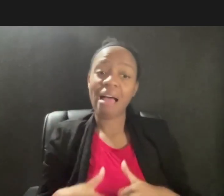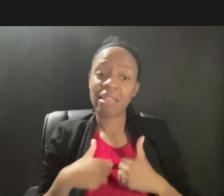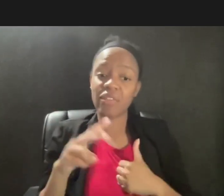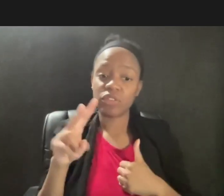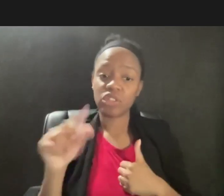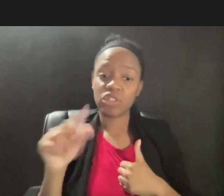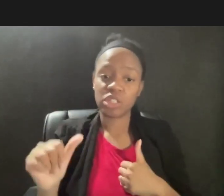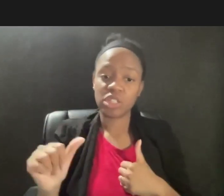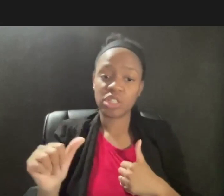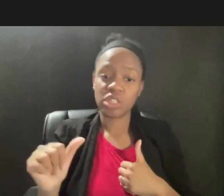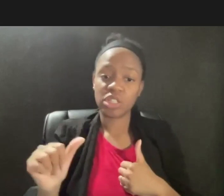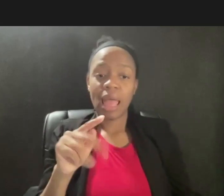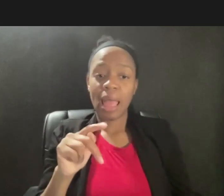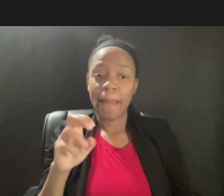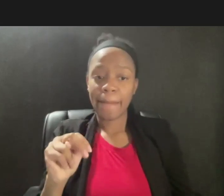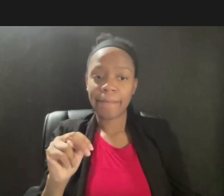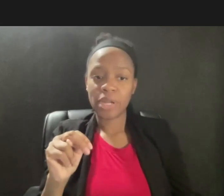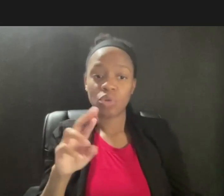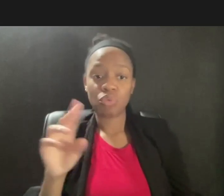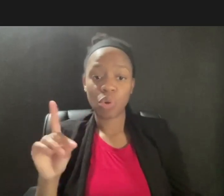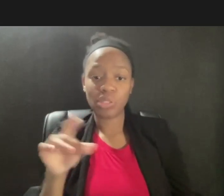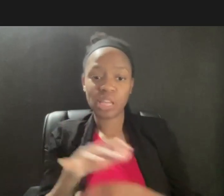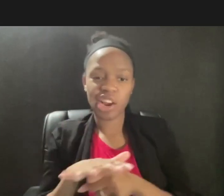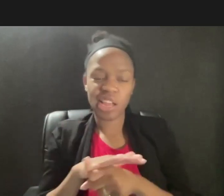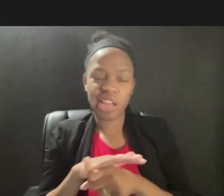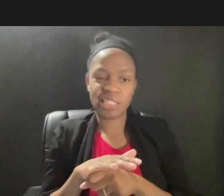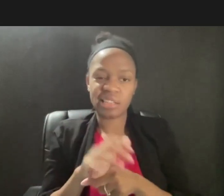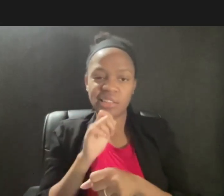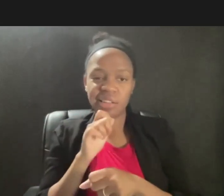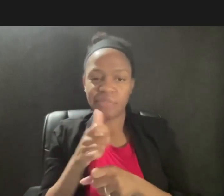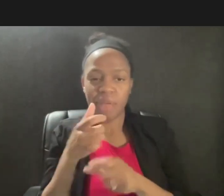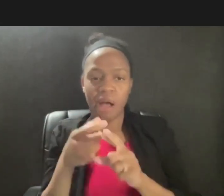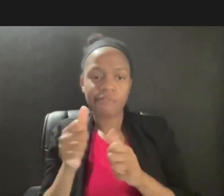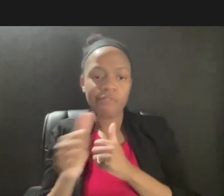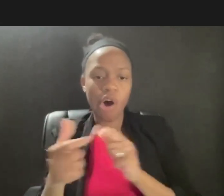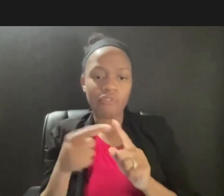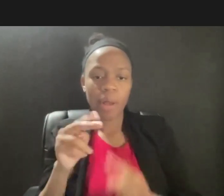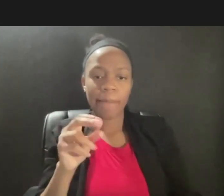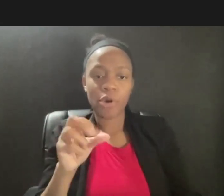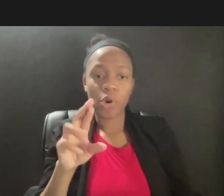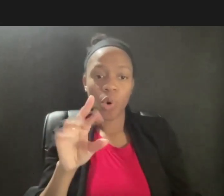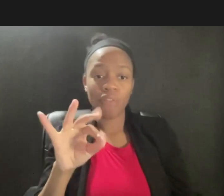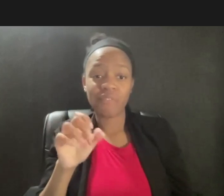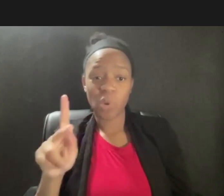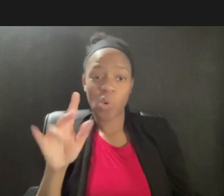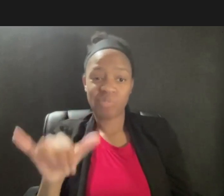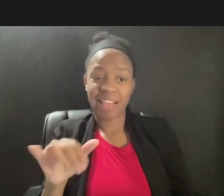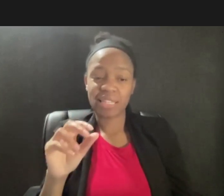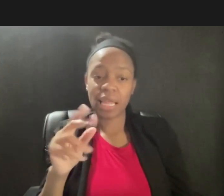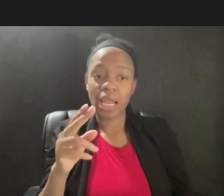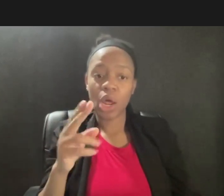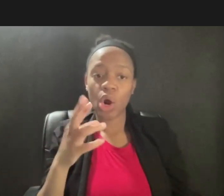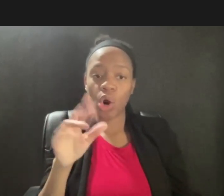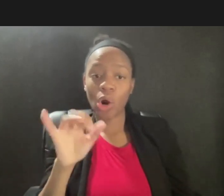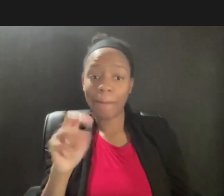Roads area, just outside of Norfolk. And this is considered an urban area, but that's not what I would call